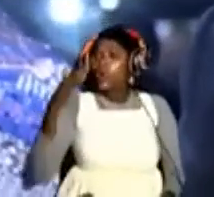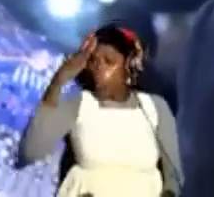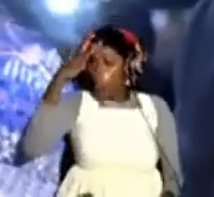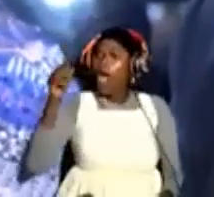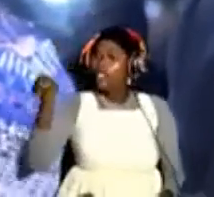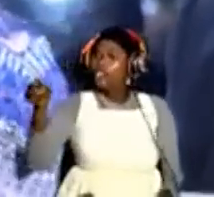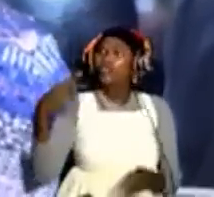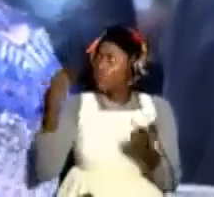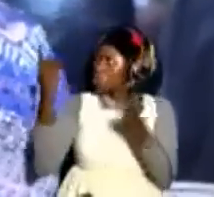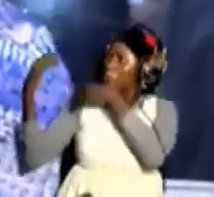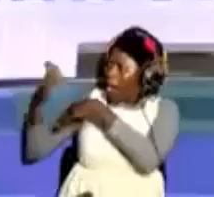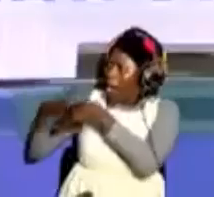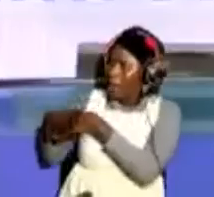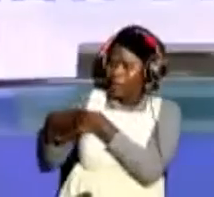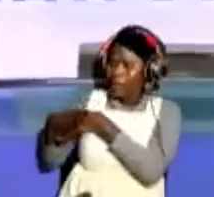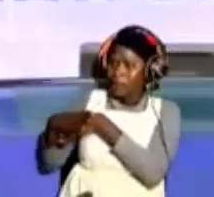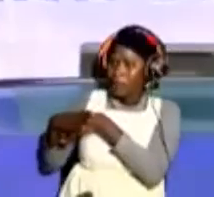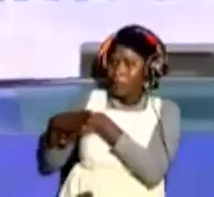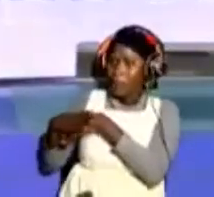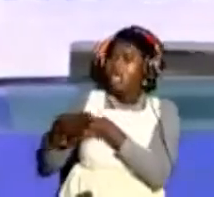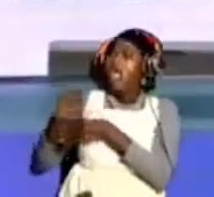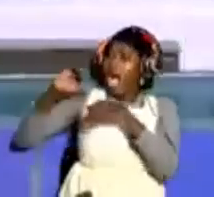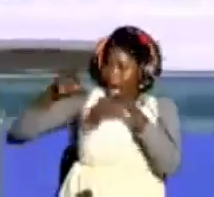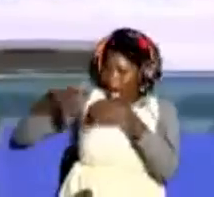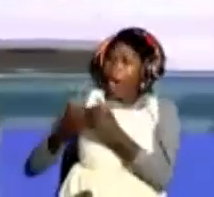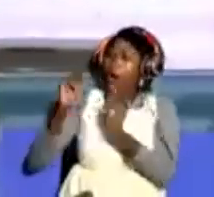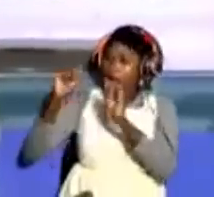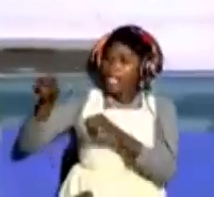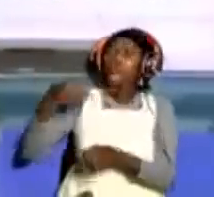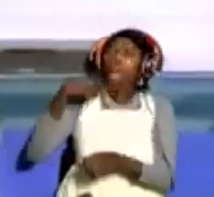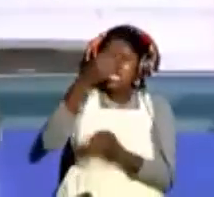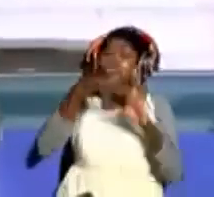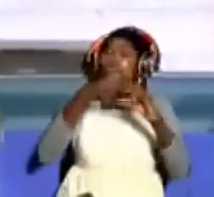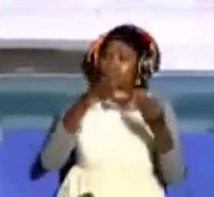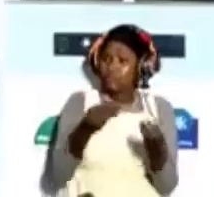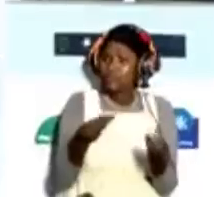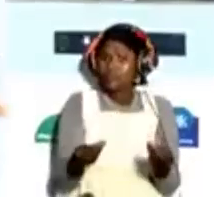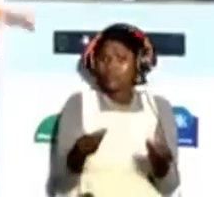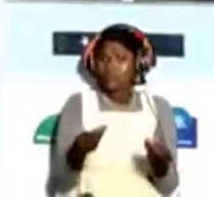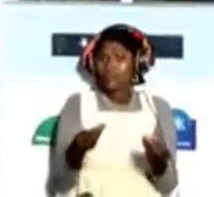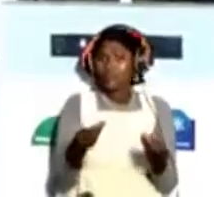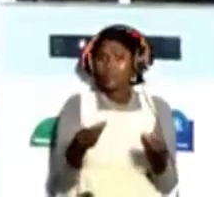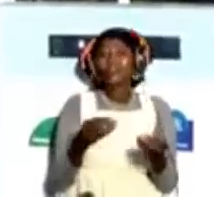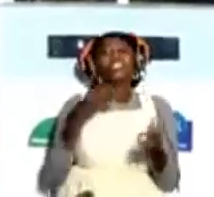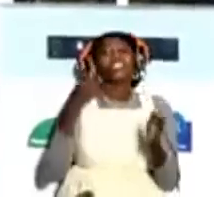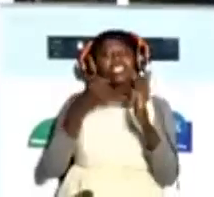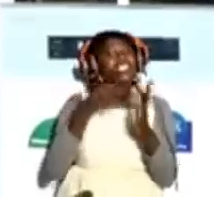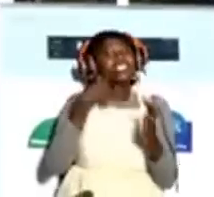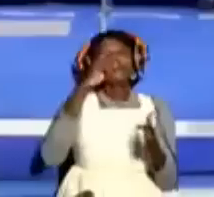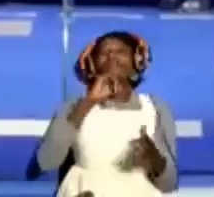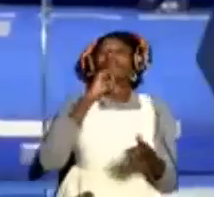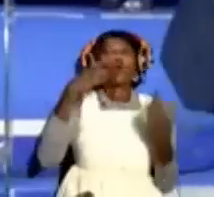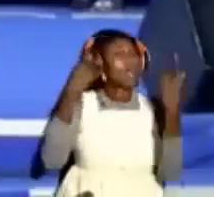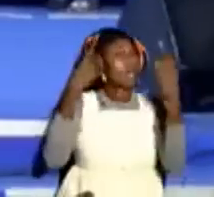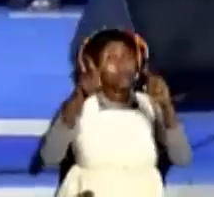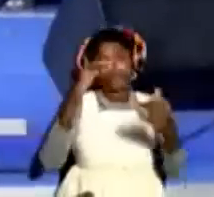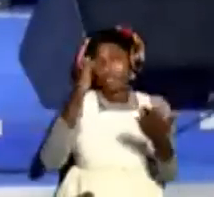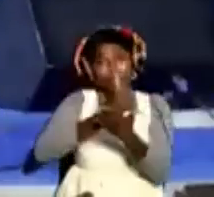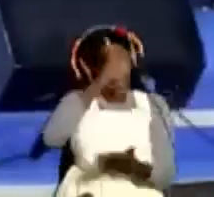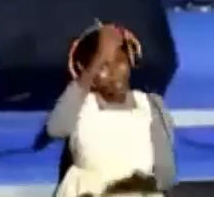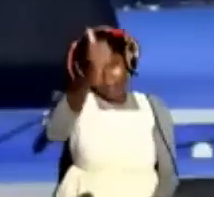What made you to look back? How will you tell stories? It must not happen.